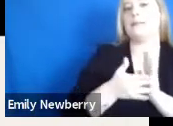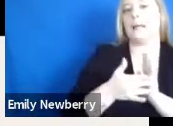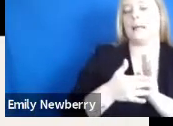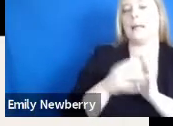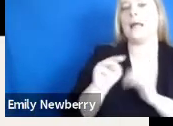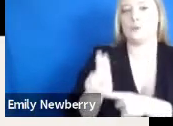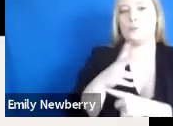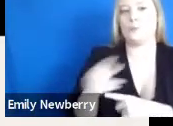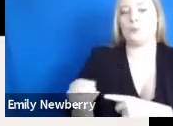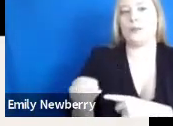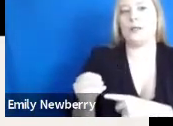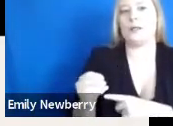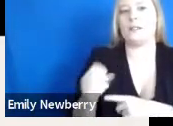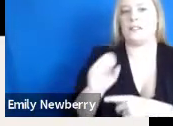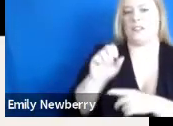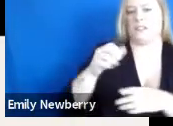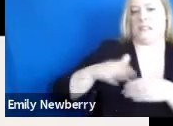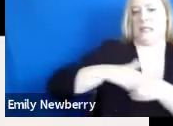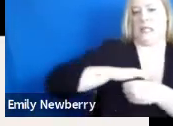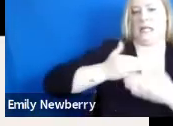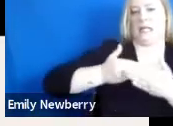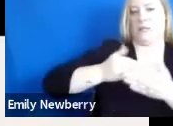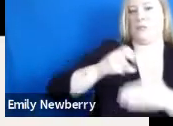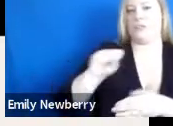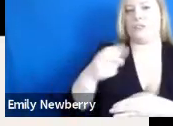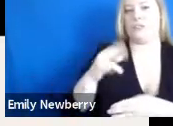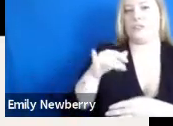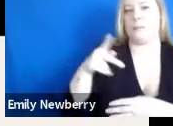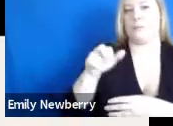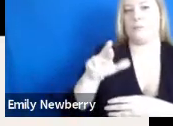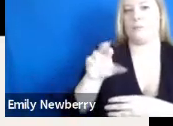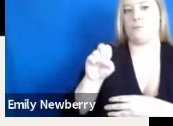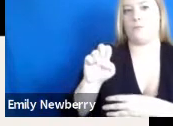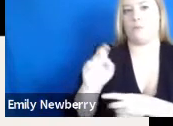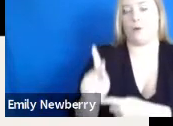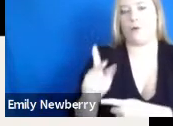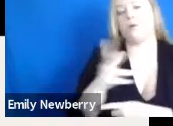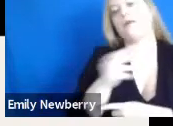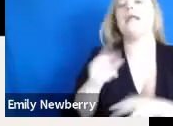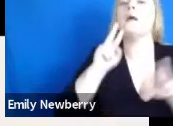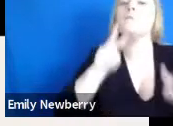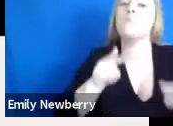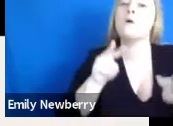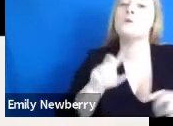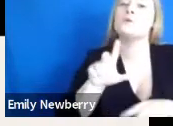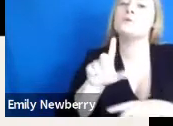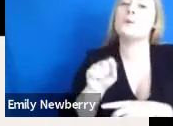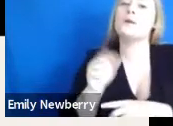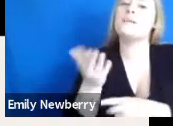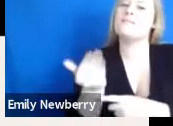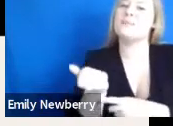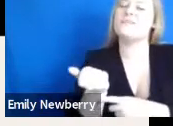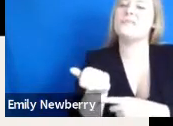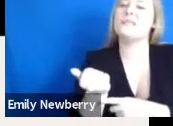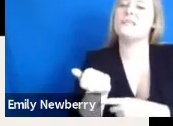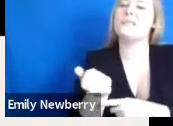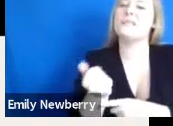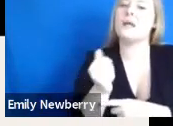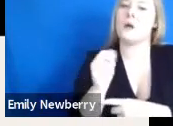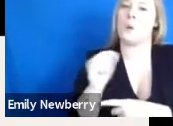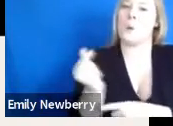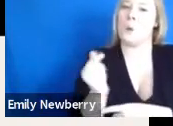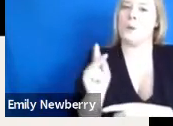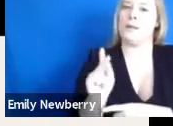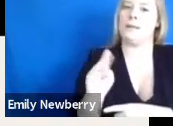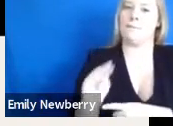Farmington and Shiprock. He researches and monitors the impact of the 2015 Gold King mine spill and the effect that that